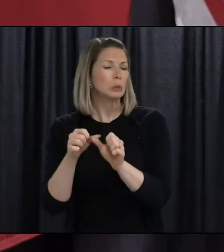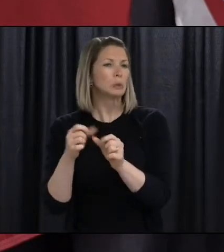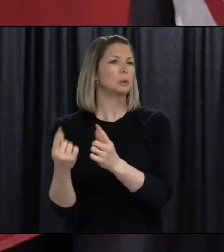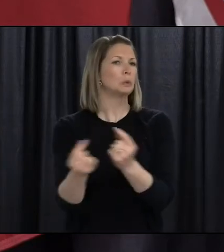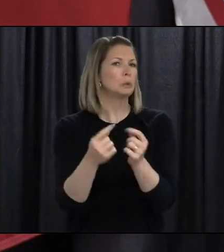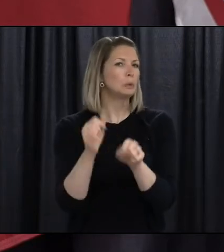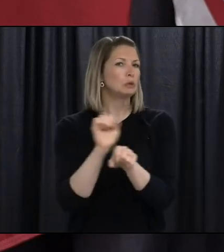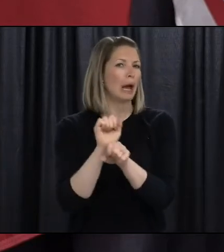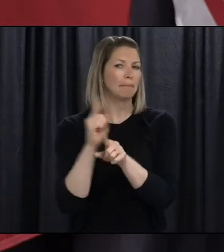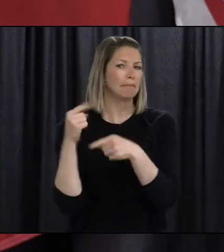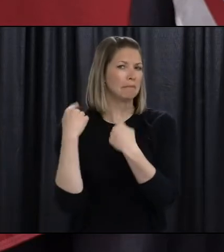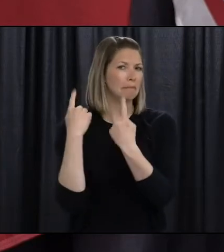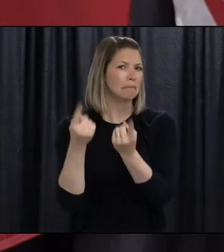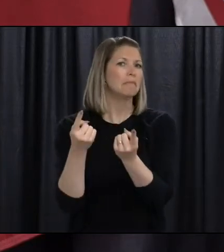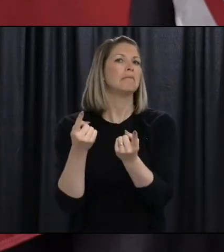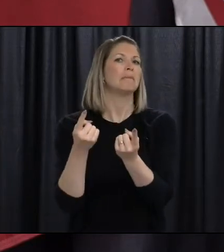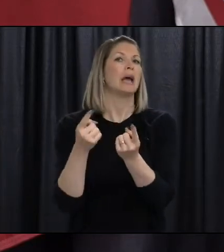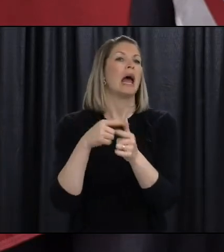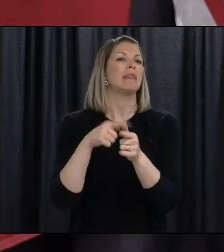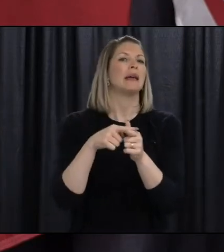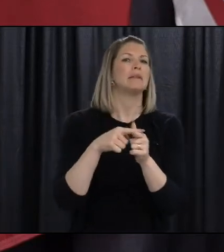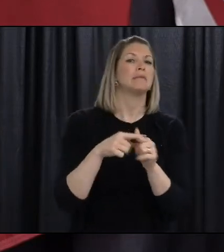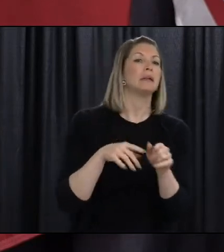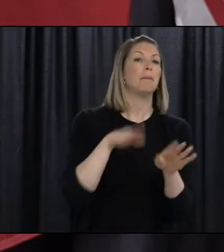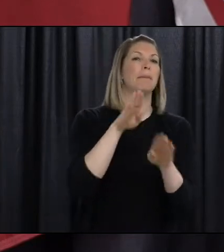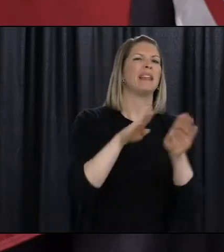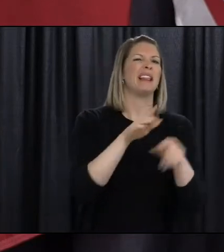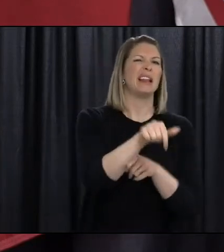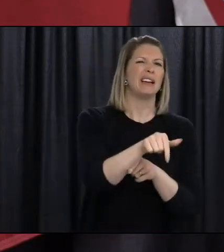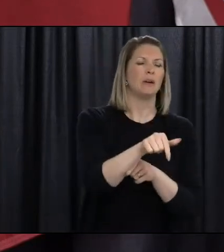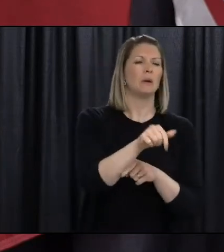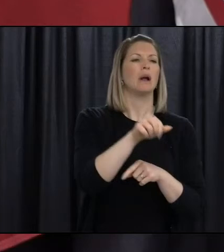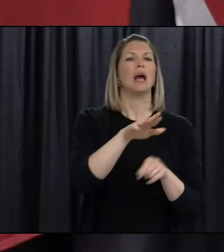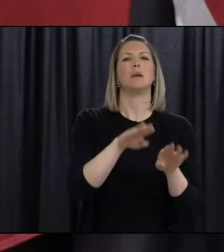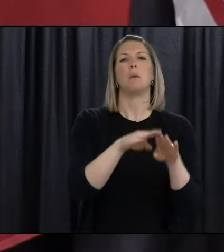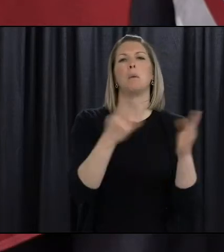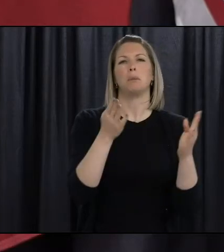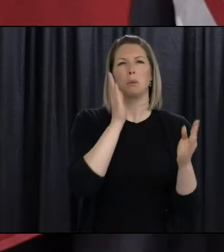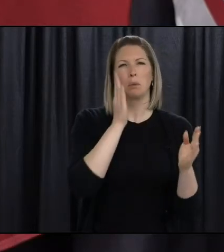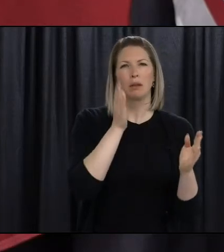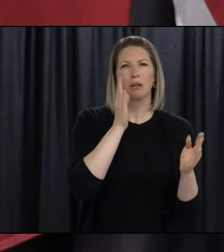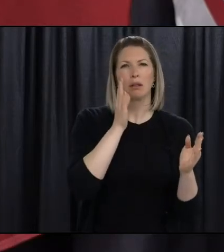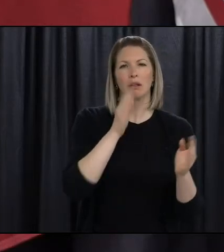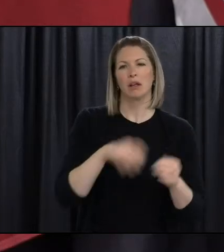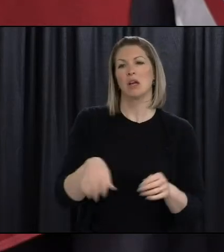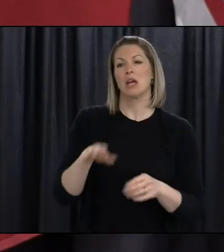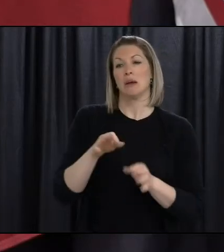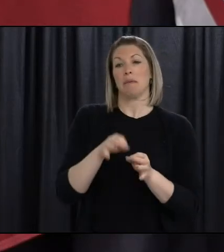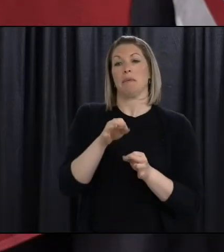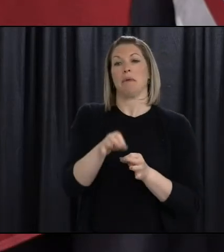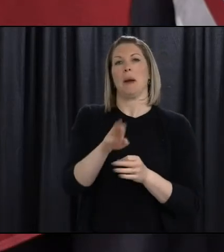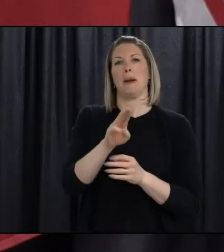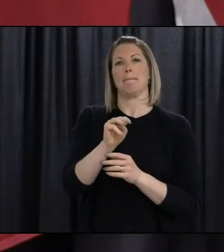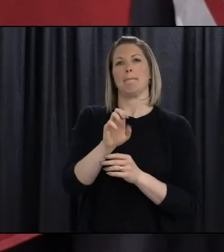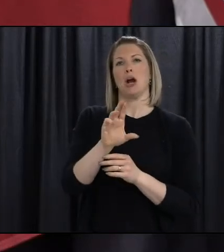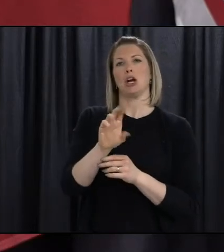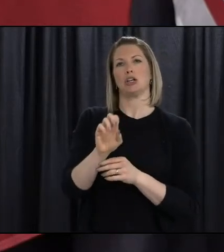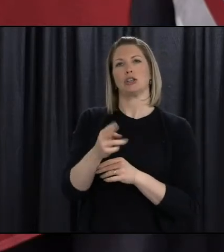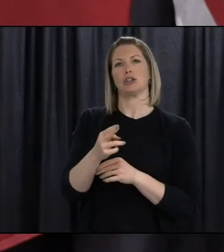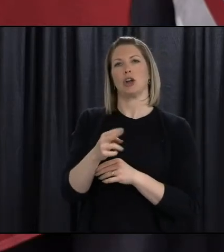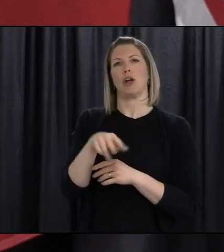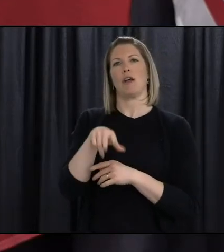payment plan for workplace injury insurance, that's extended until March the 31st, 2021,